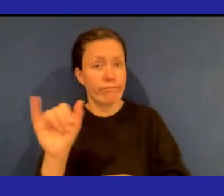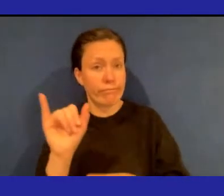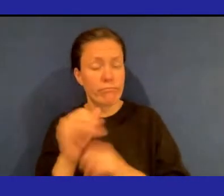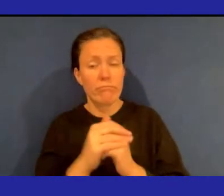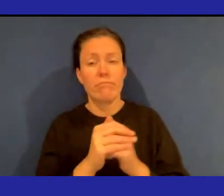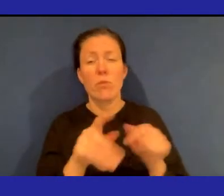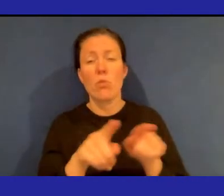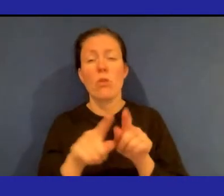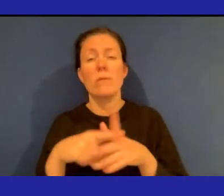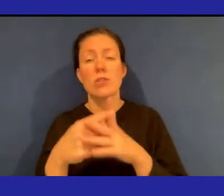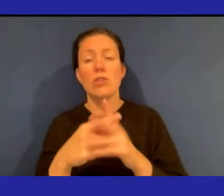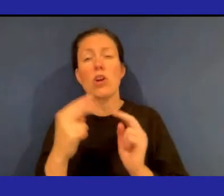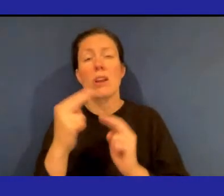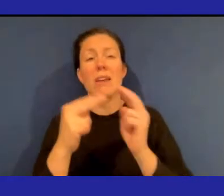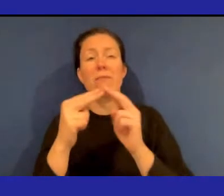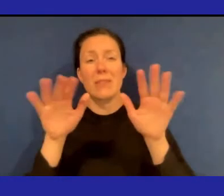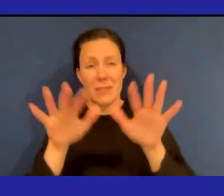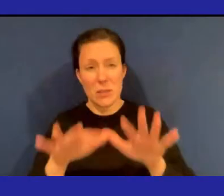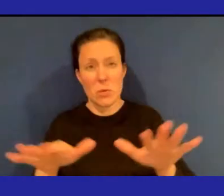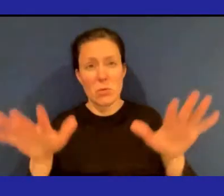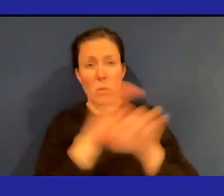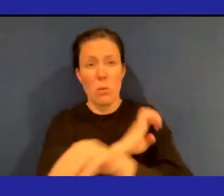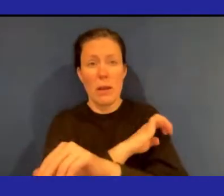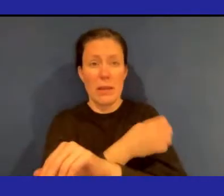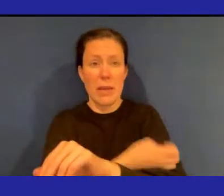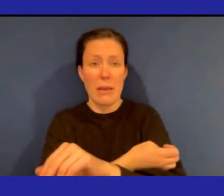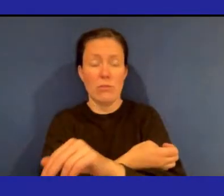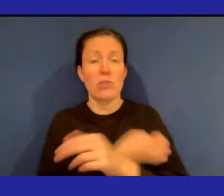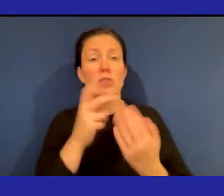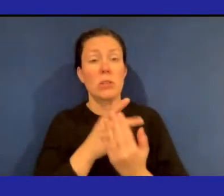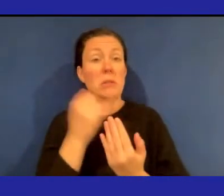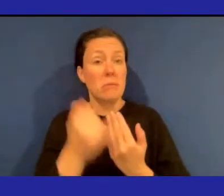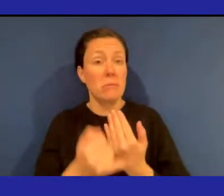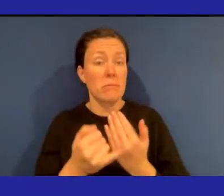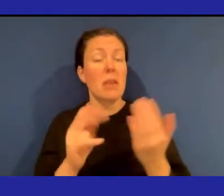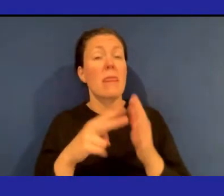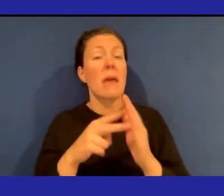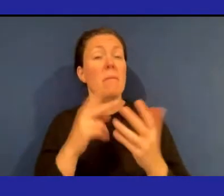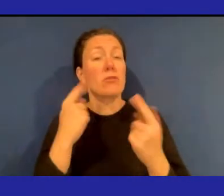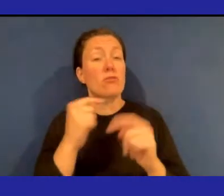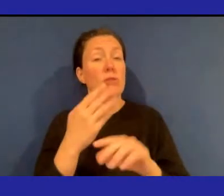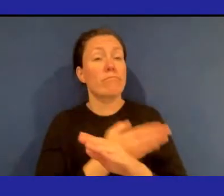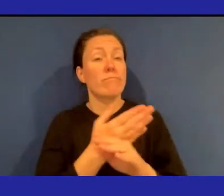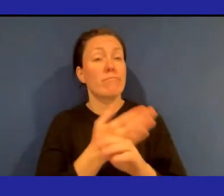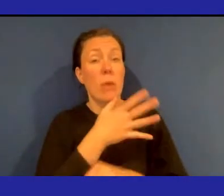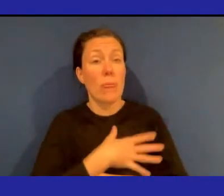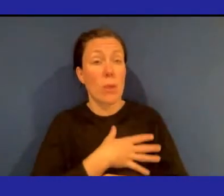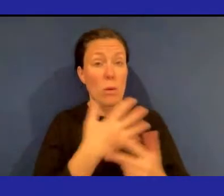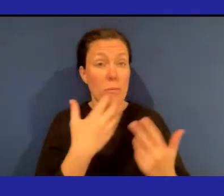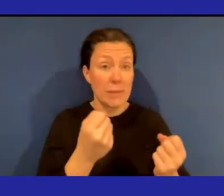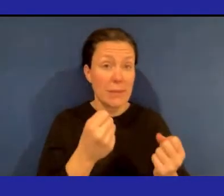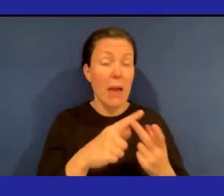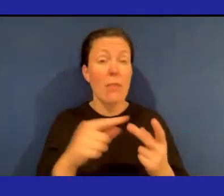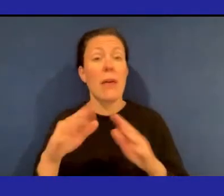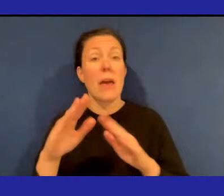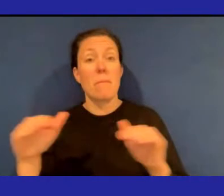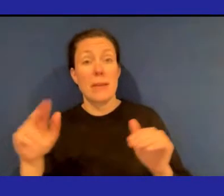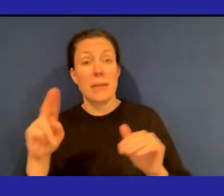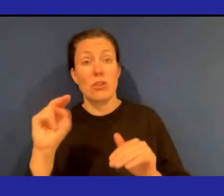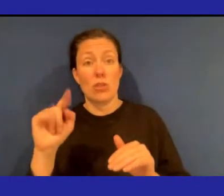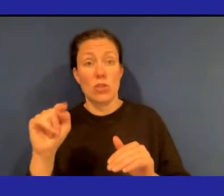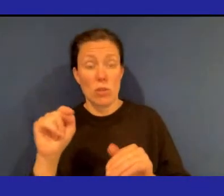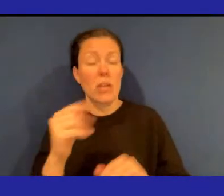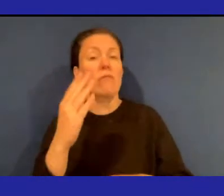facility-wide comprehensive energy project and will be working to renovate our women's health and pediatric units in addition to